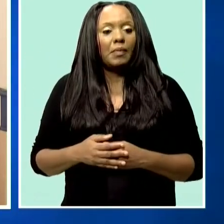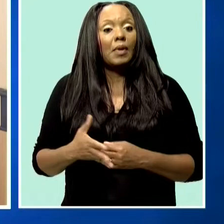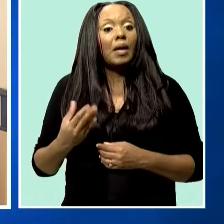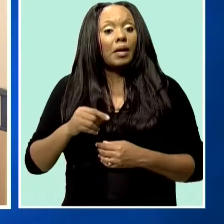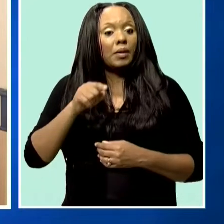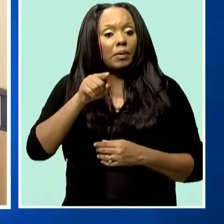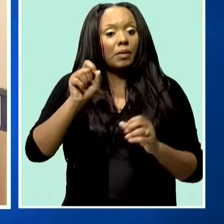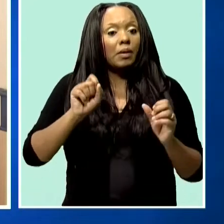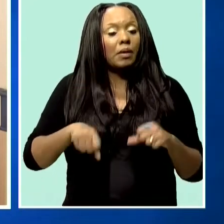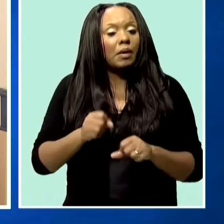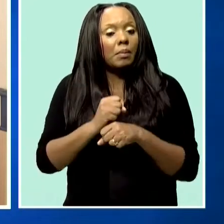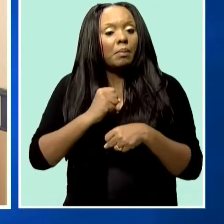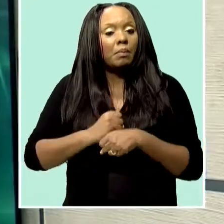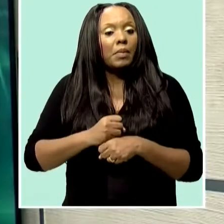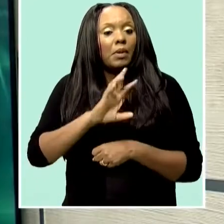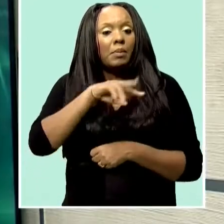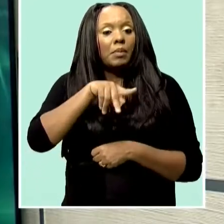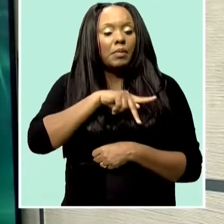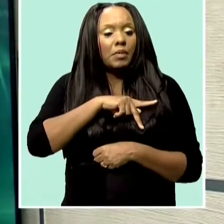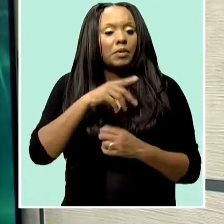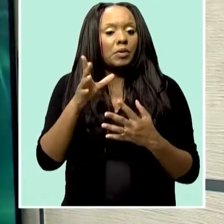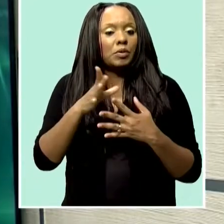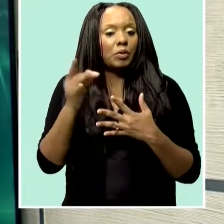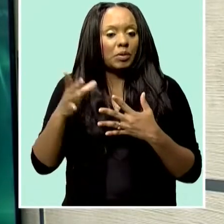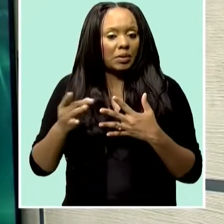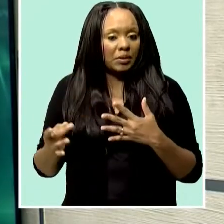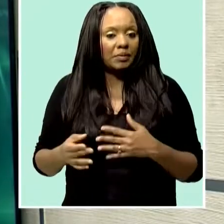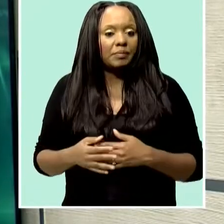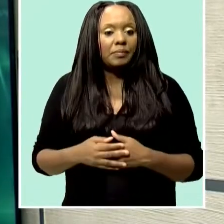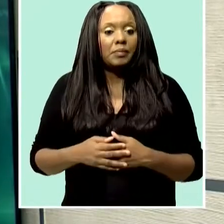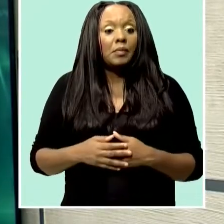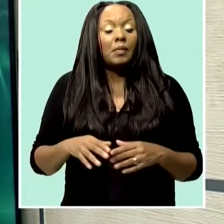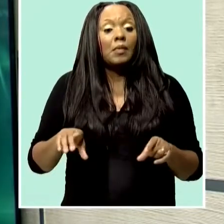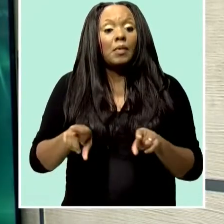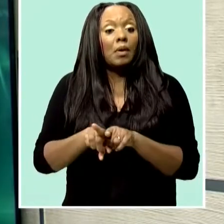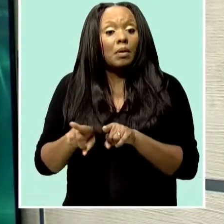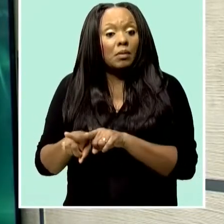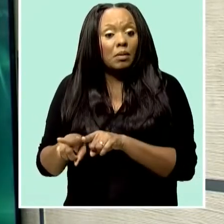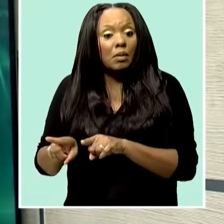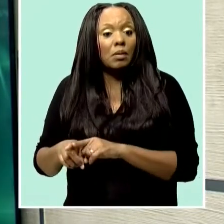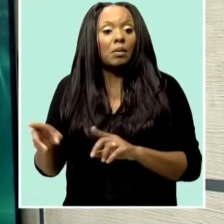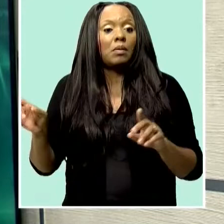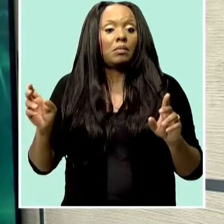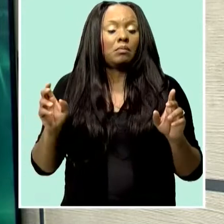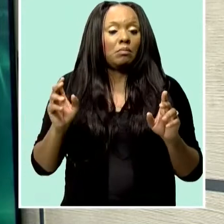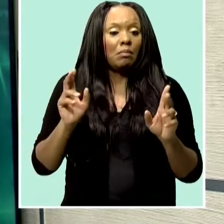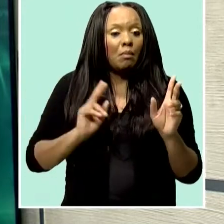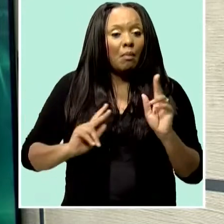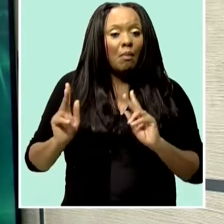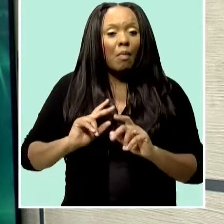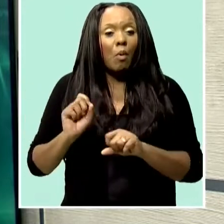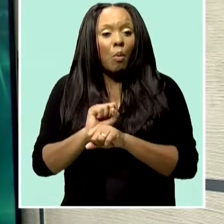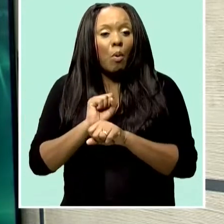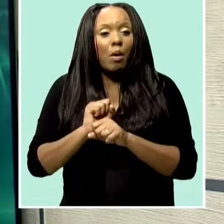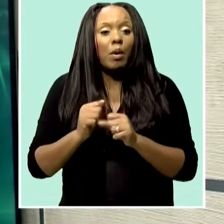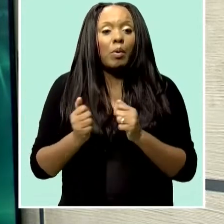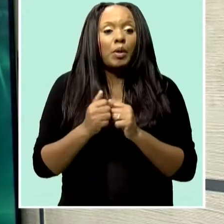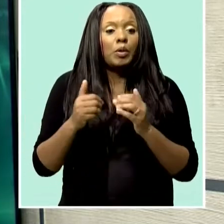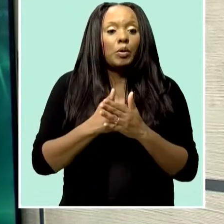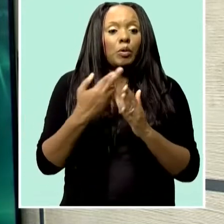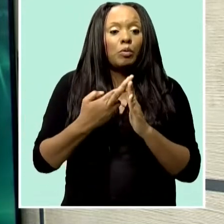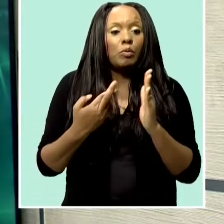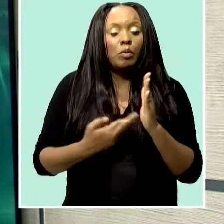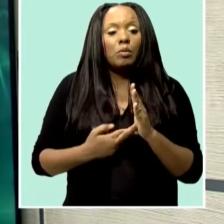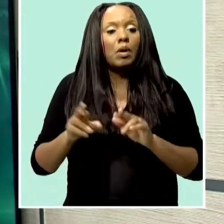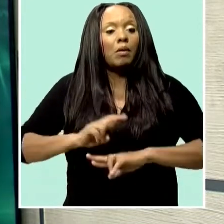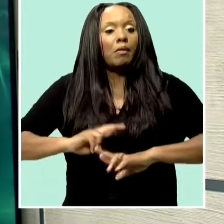personal responsible choices. The Tourism Minister said stakeholders are already at work with the new regulations in the run-up to the opening of the